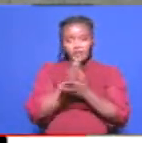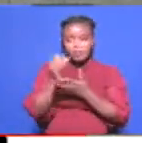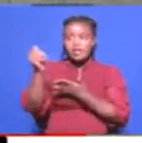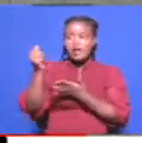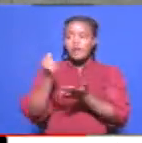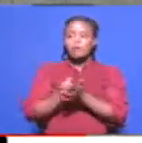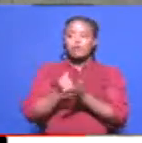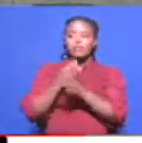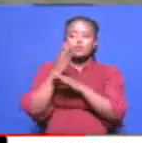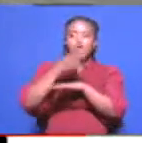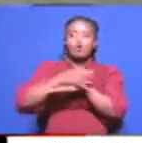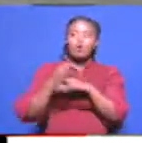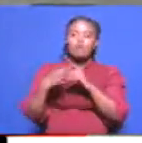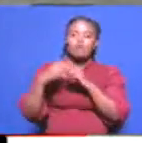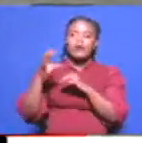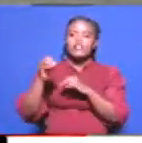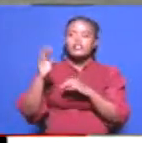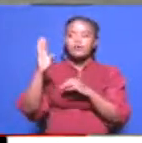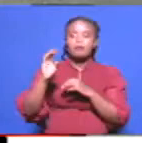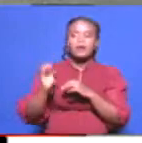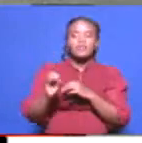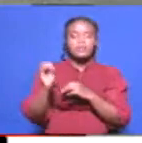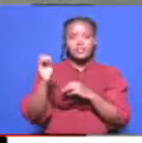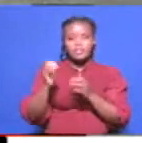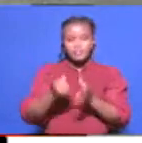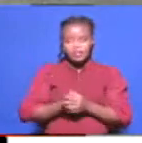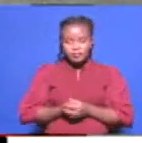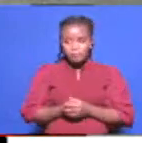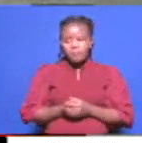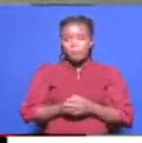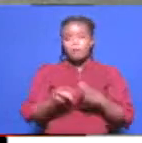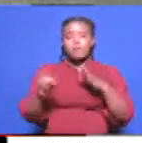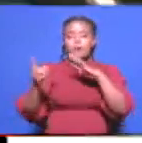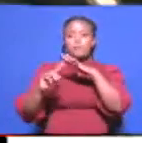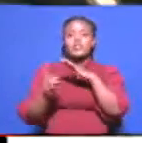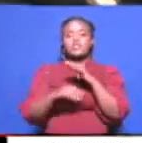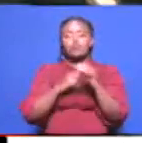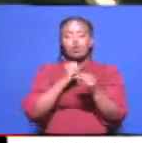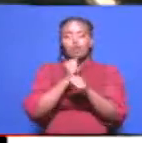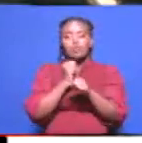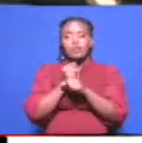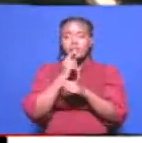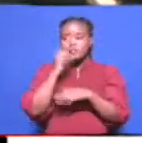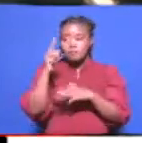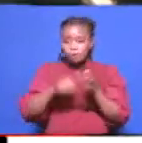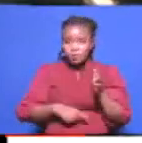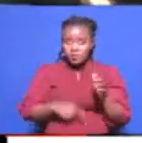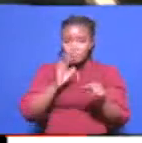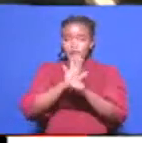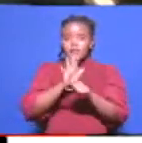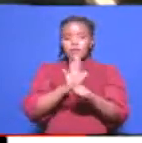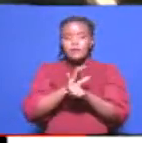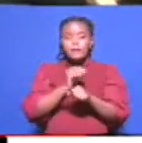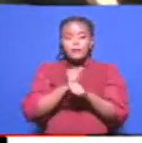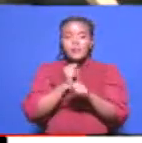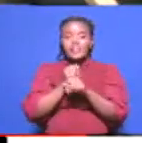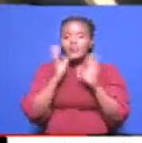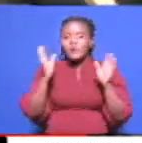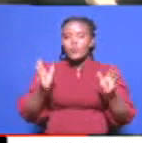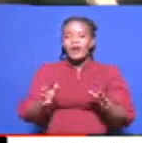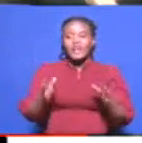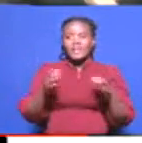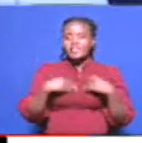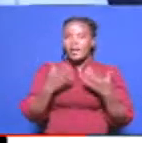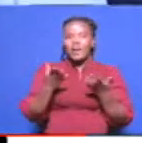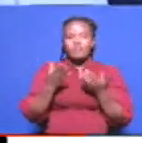the country's workforce. According to the Ministry of Labour, majority of these workers in the informal sector have low ICT